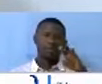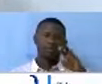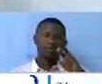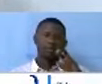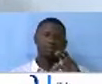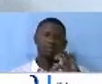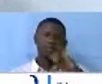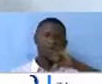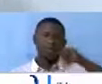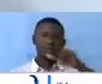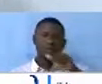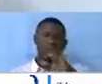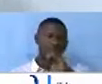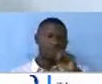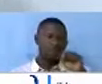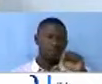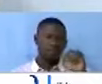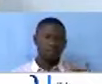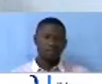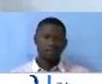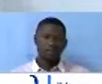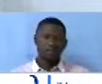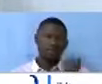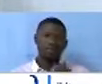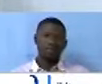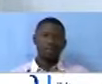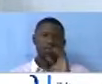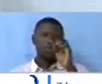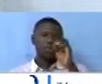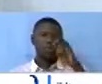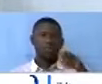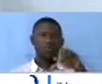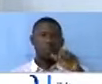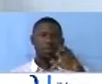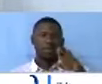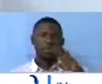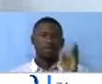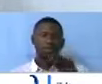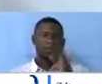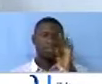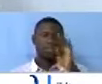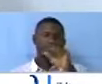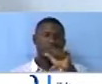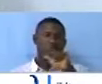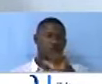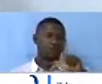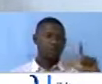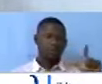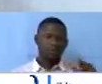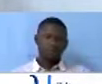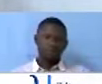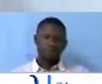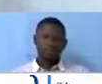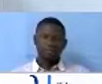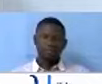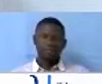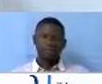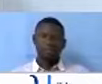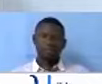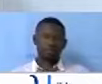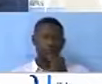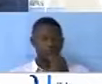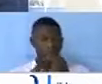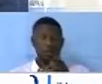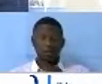I did it in many cases, even that of Omar Fall. Yes. Well, Omar Fall did not say that. Why did Omar Fall not say that? But we